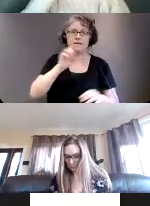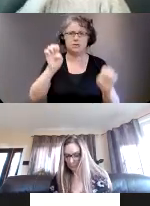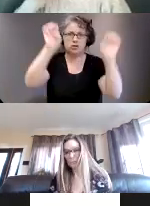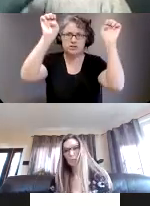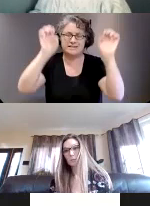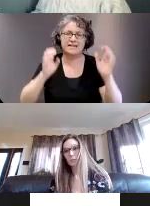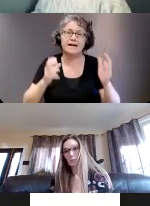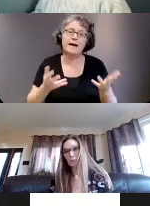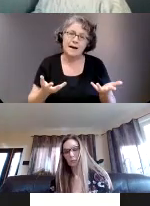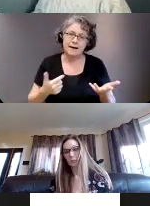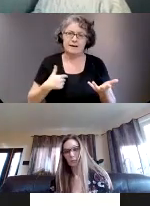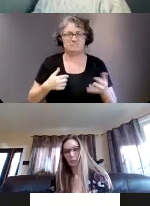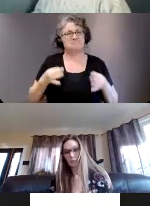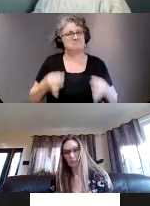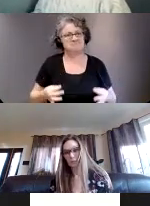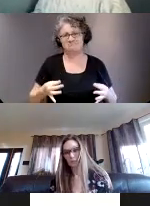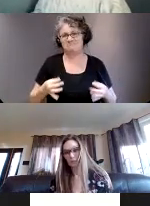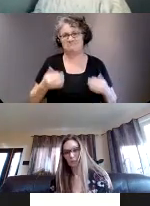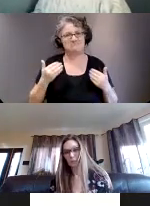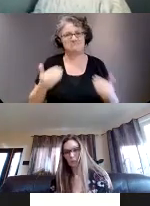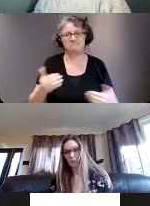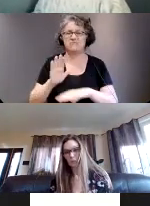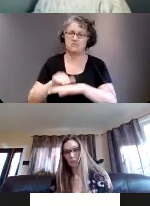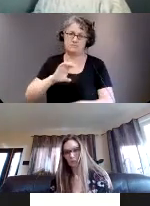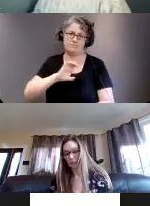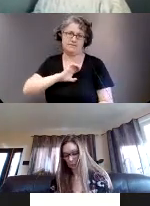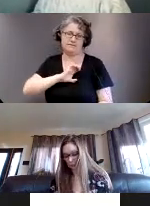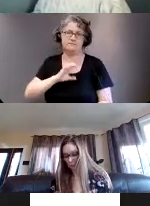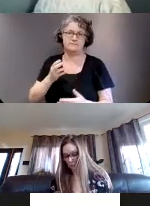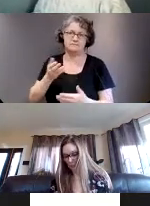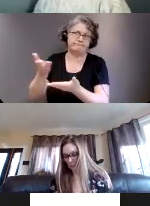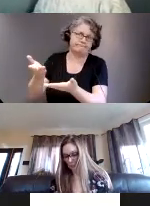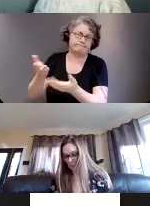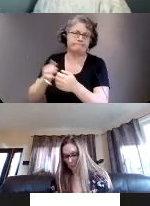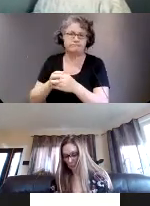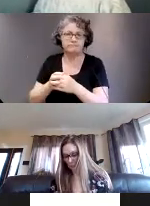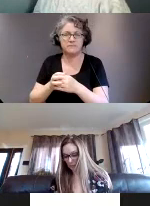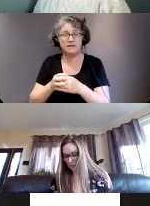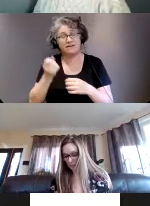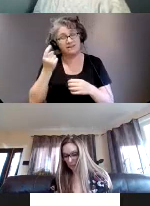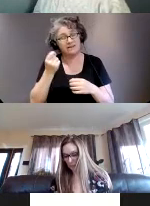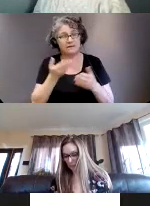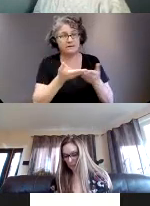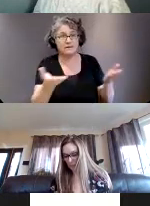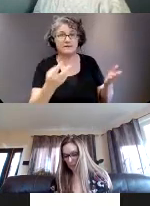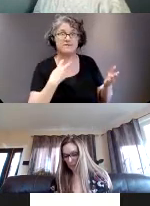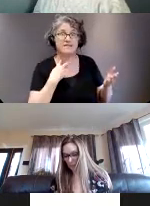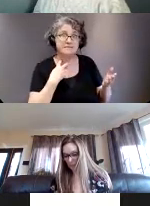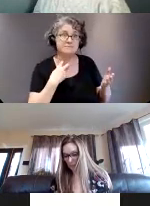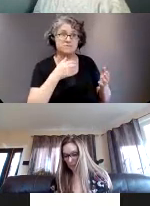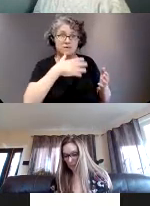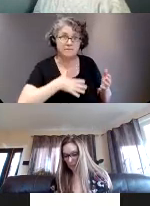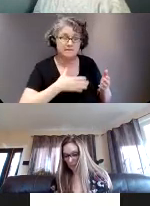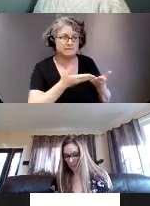situation. You're contacting perhaps the police, but we know that autonomy and choice is really, really